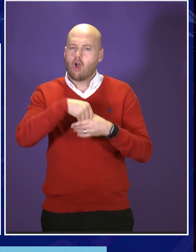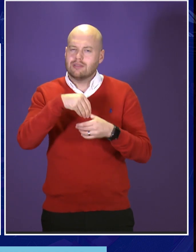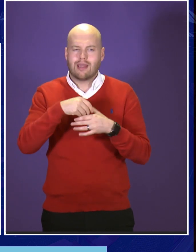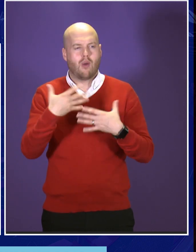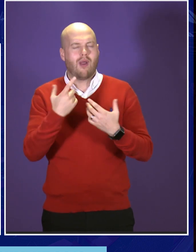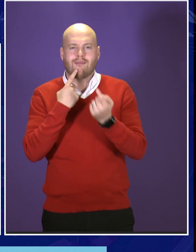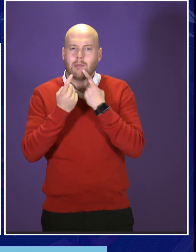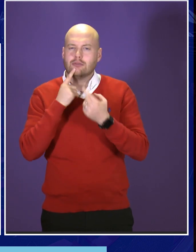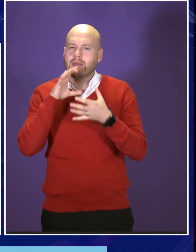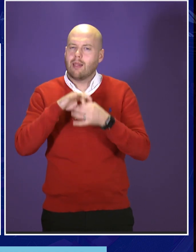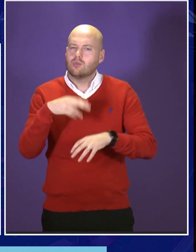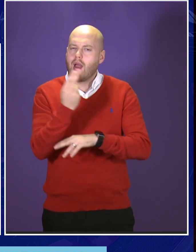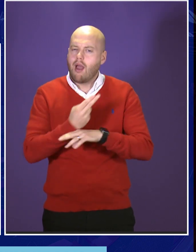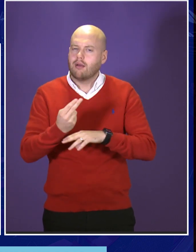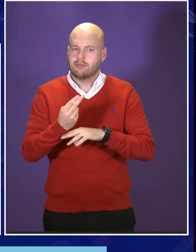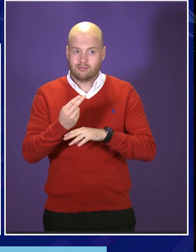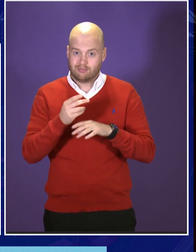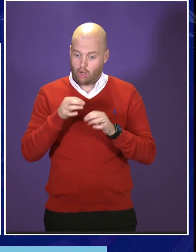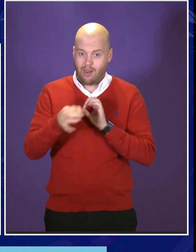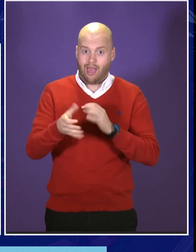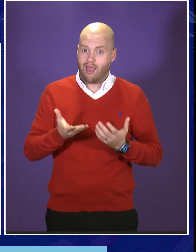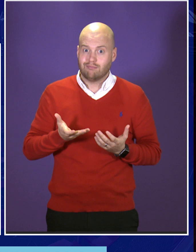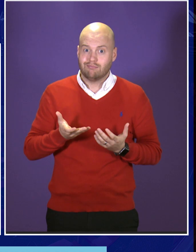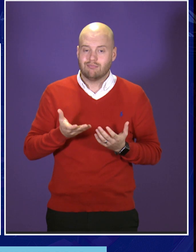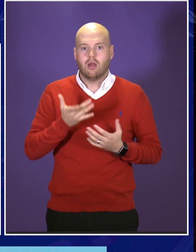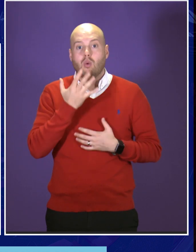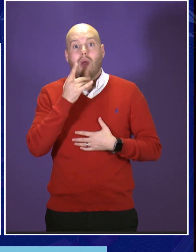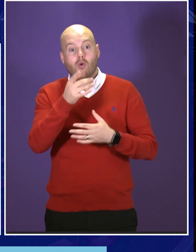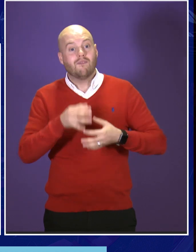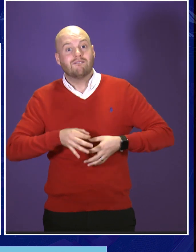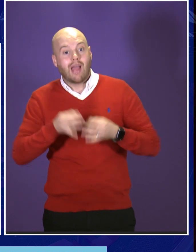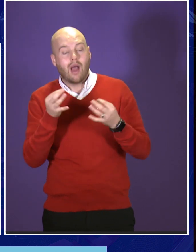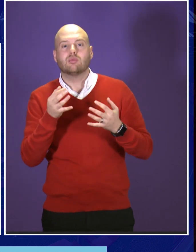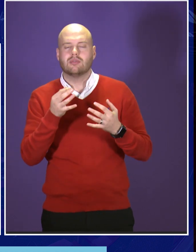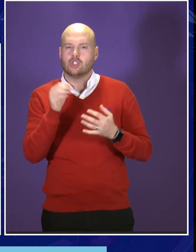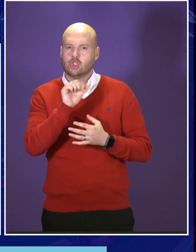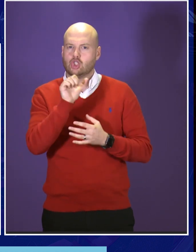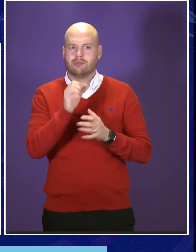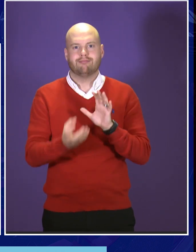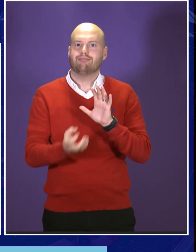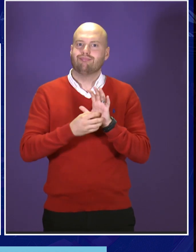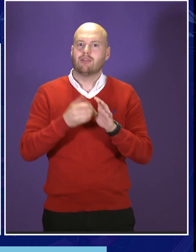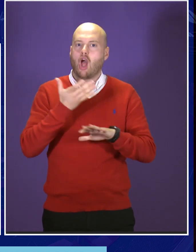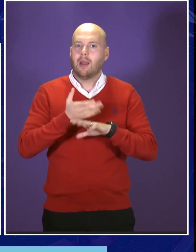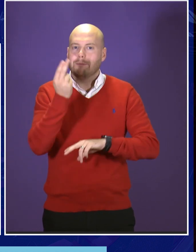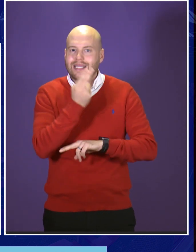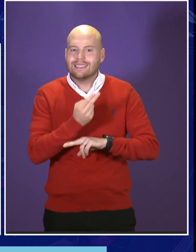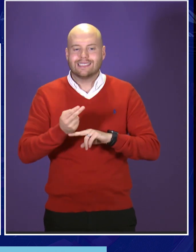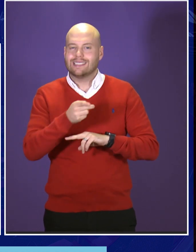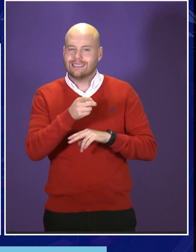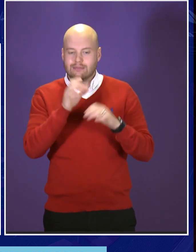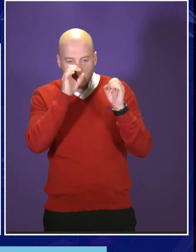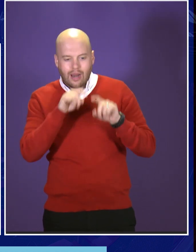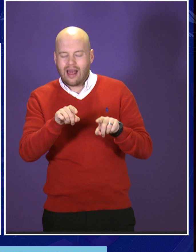found in terms of artworks was very low resolution. There were watermarks on paintings. It was before everyone had selfies. And so they